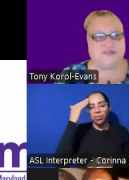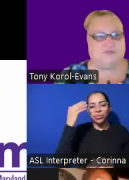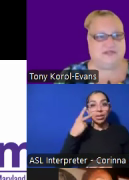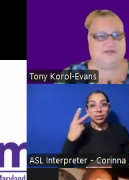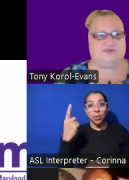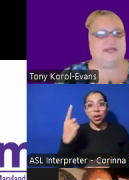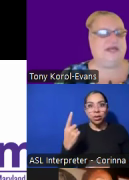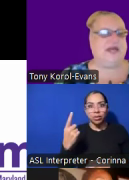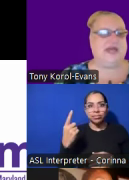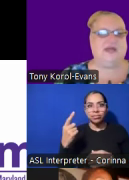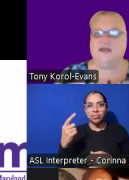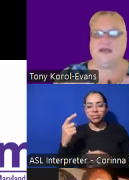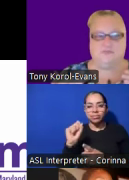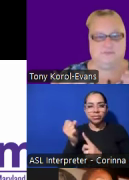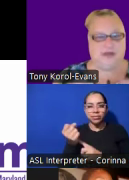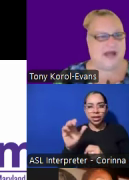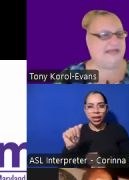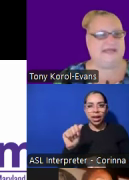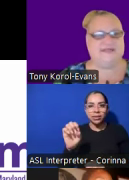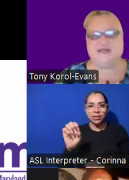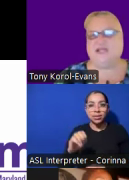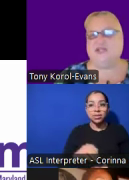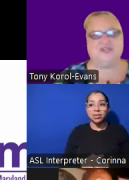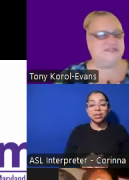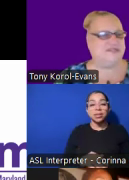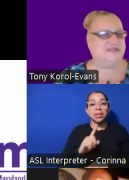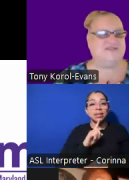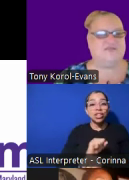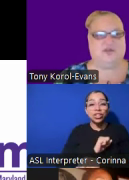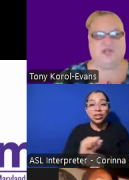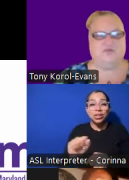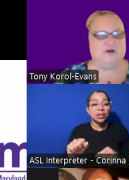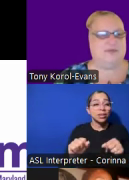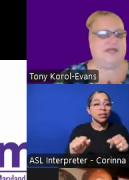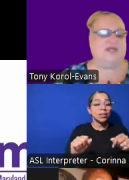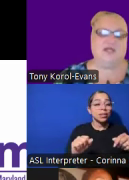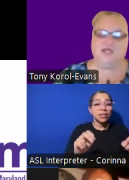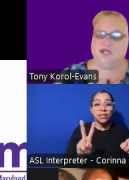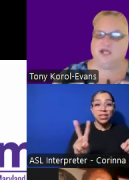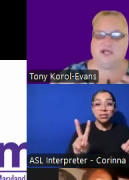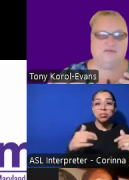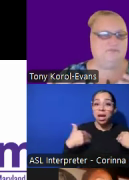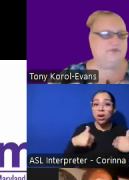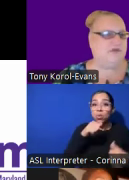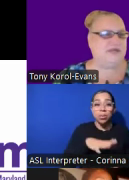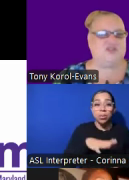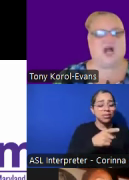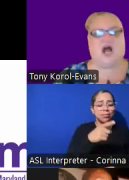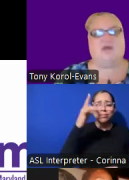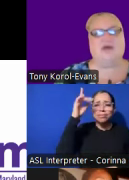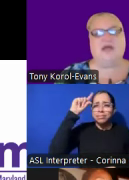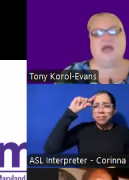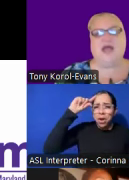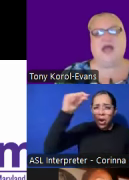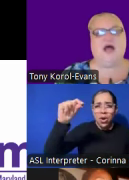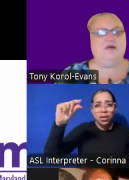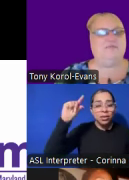moved someone, literally a highly intelligent, successful young woman, government